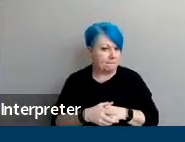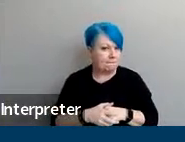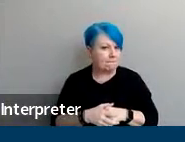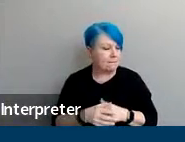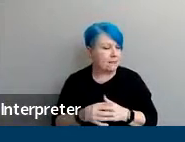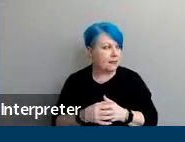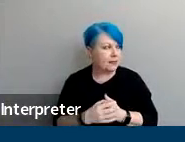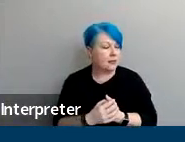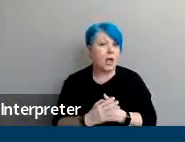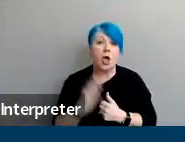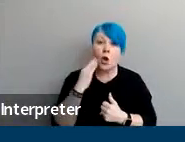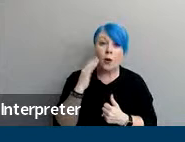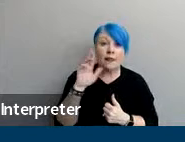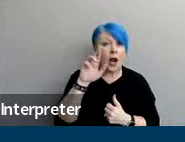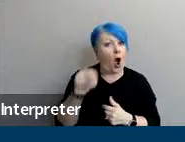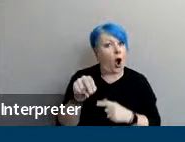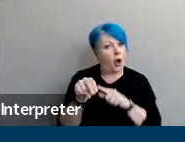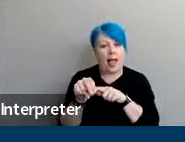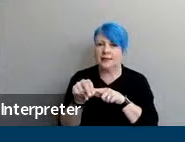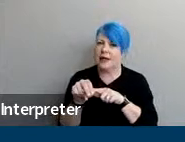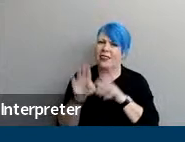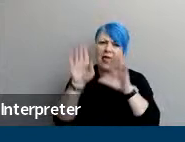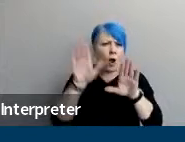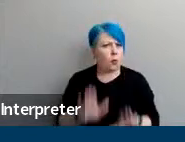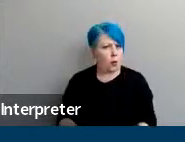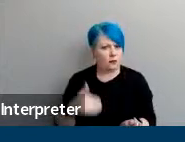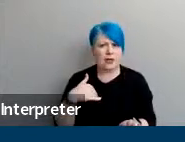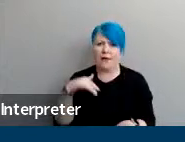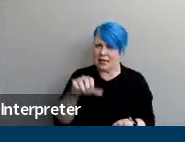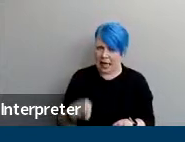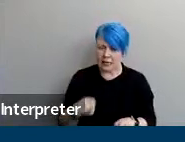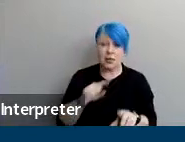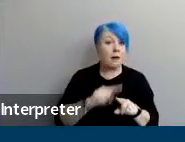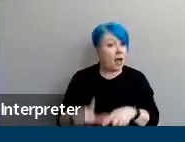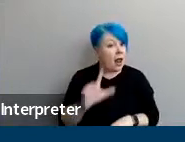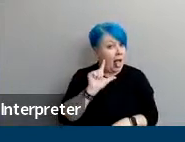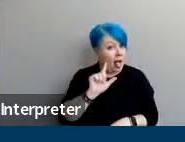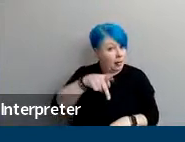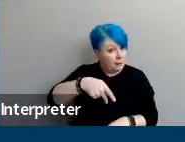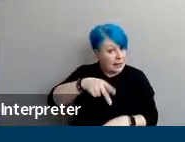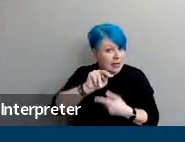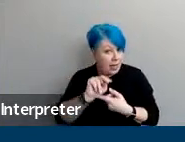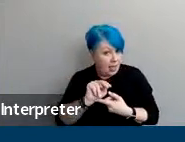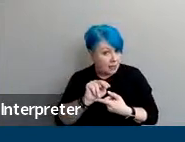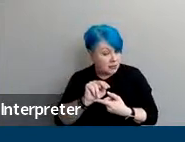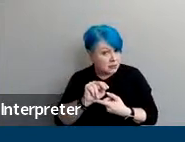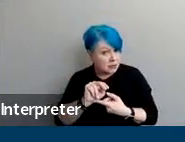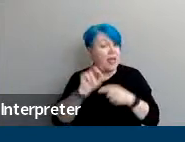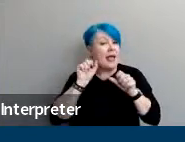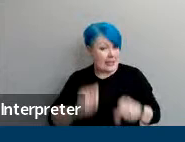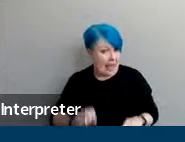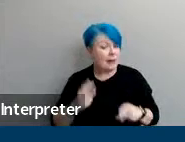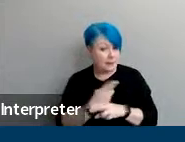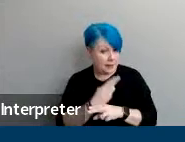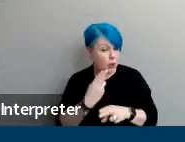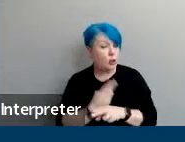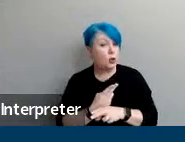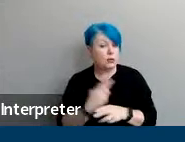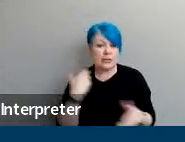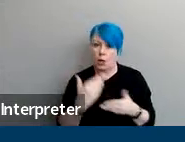that RNs are wonderful to have, but LPNs in almost all the districts, they also use LPNs as well.